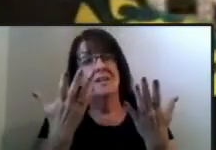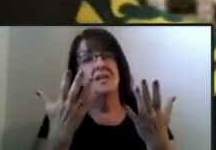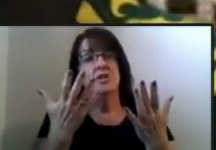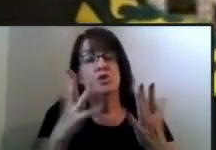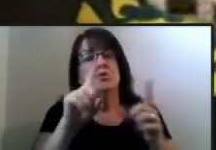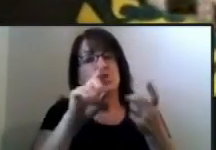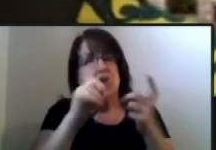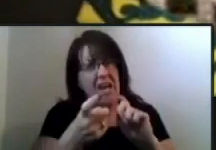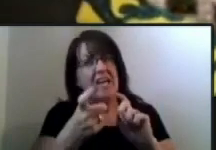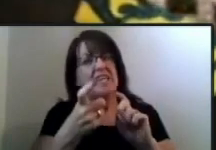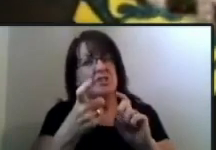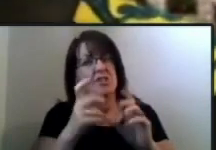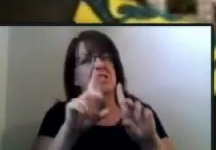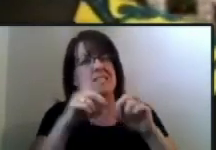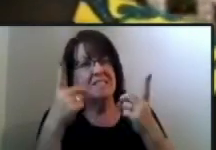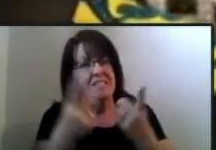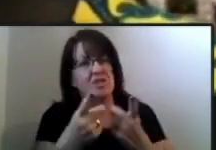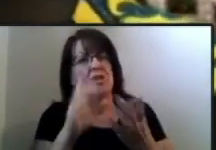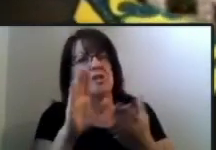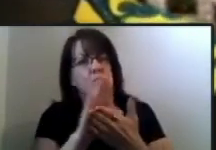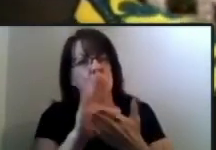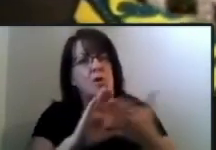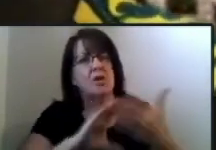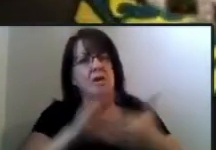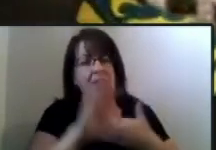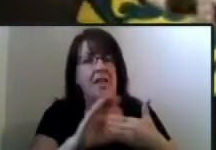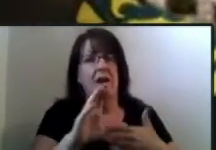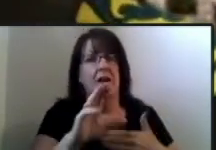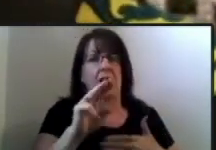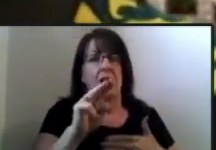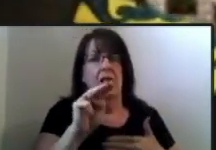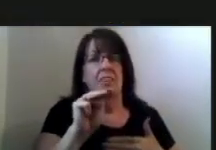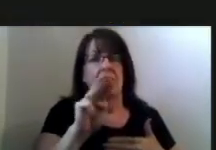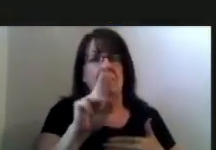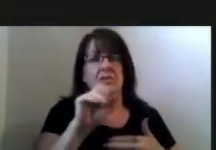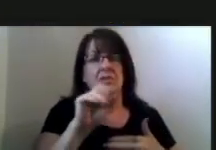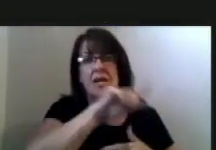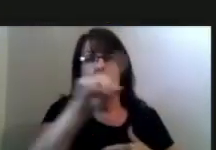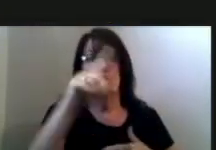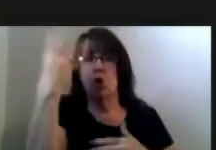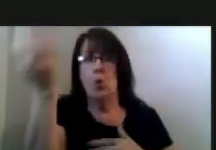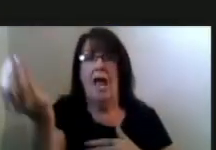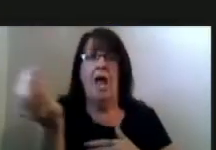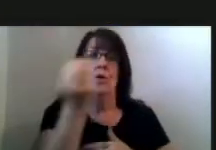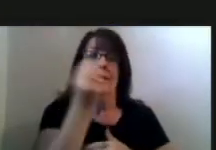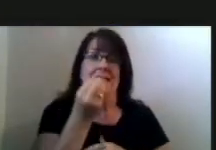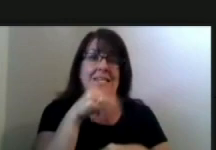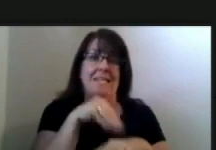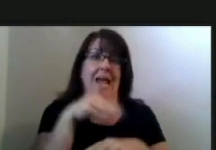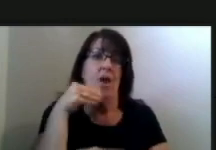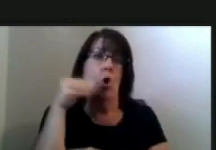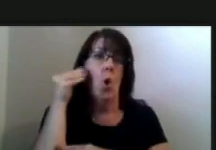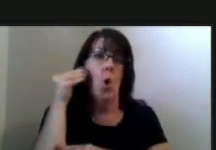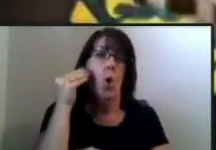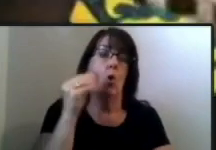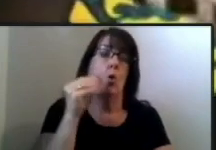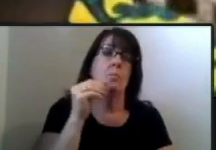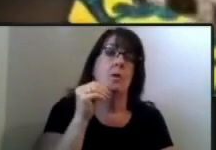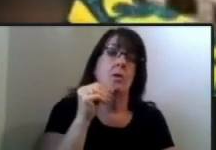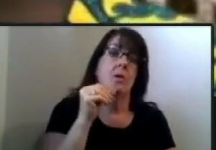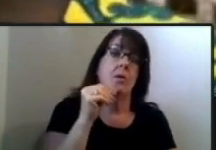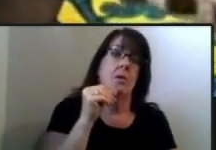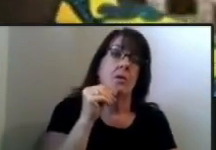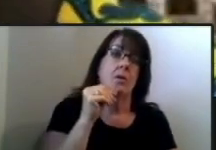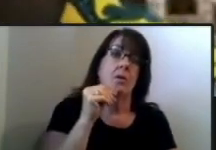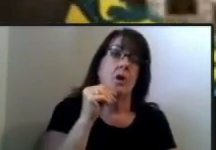way where our Muslim students can actually spend Eid at home with family and celebrate